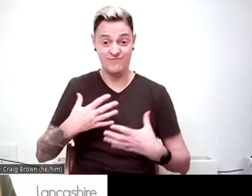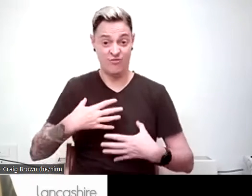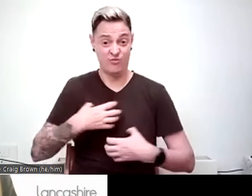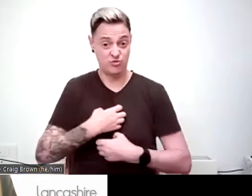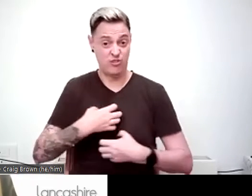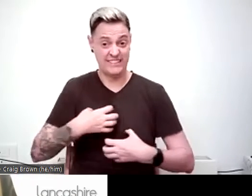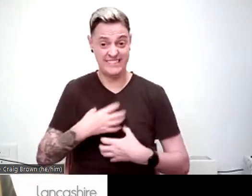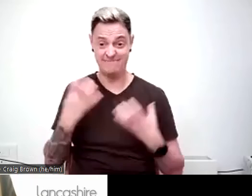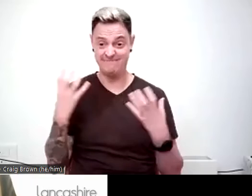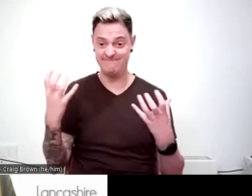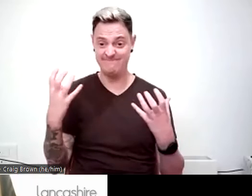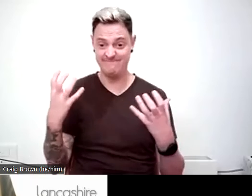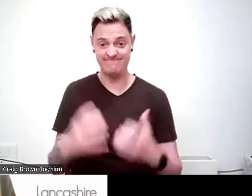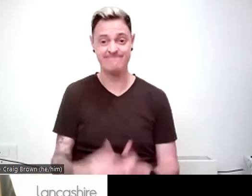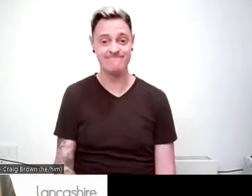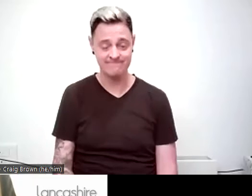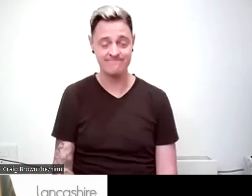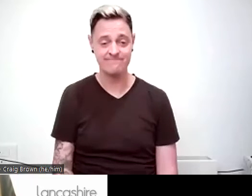and I think